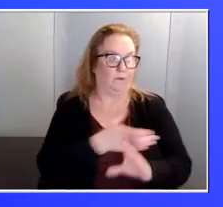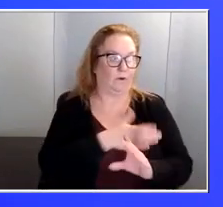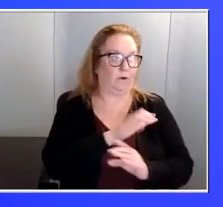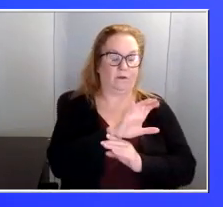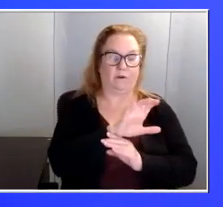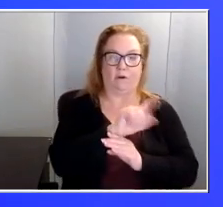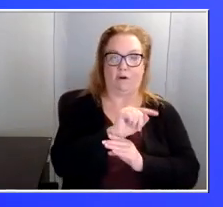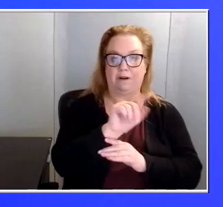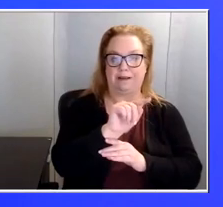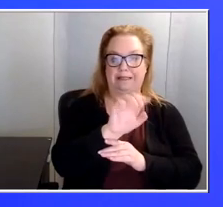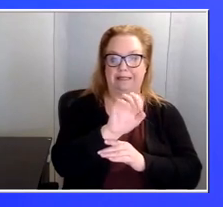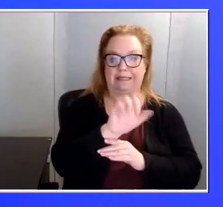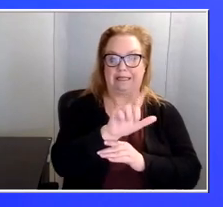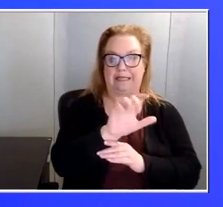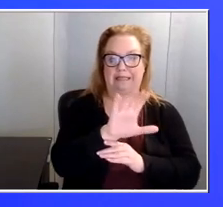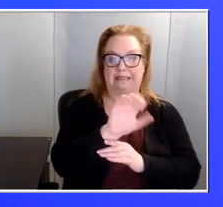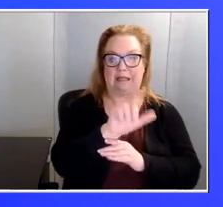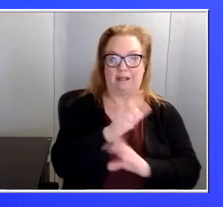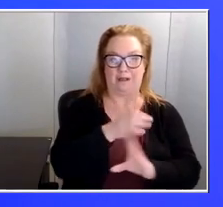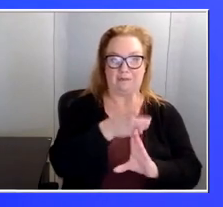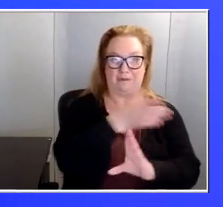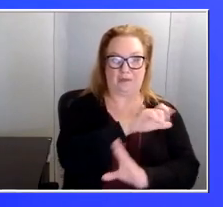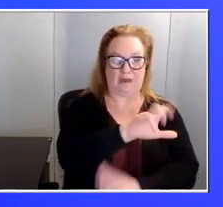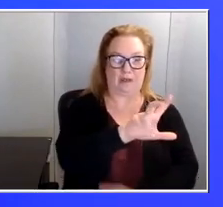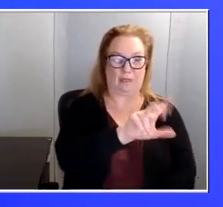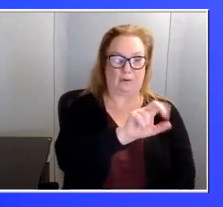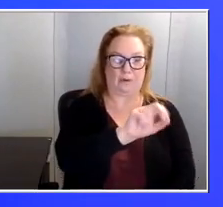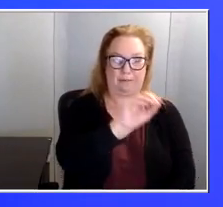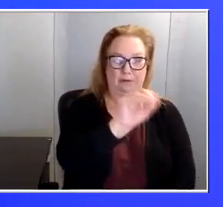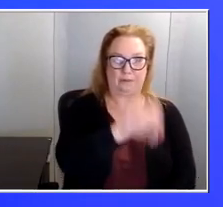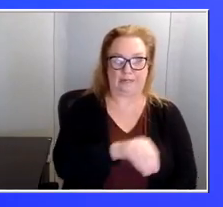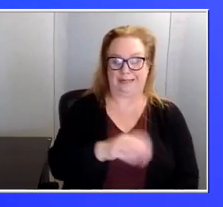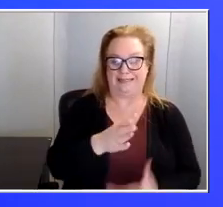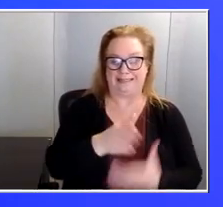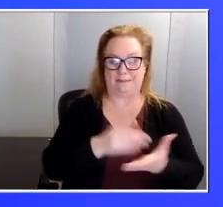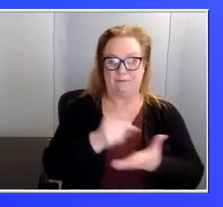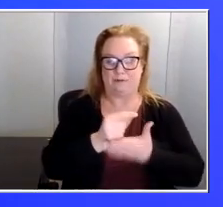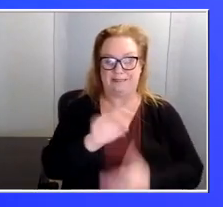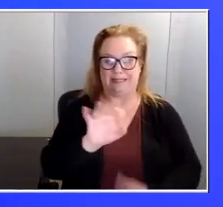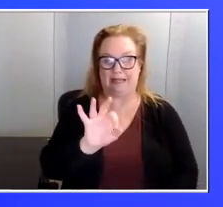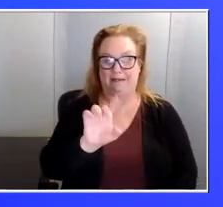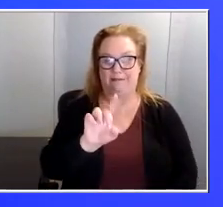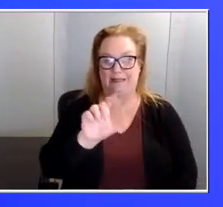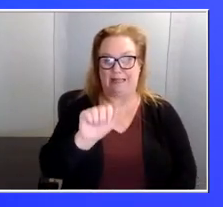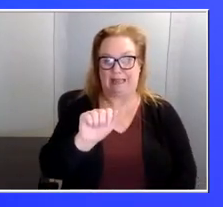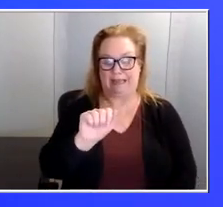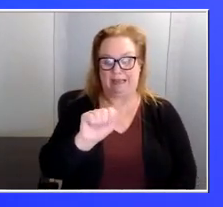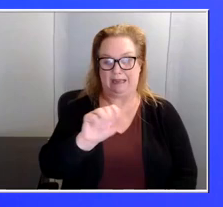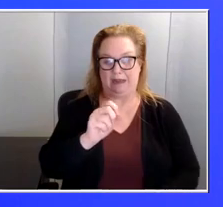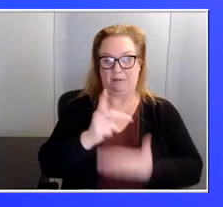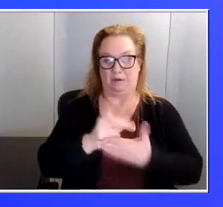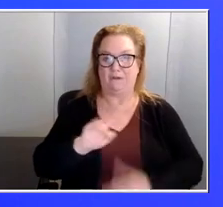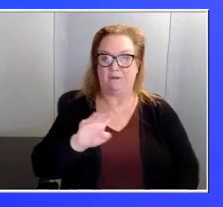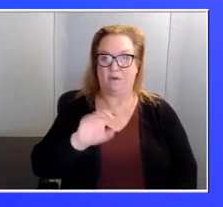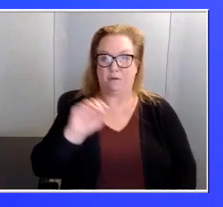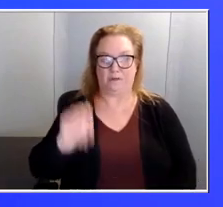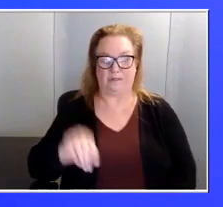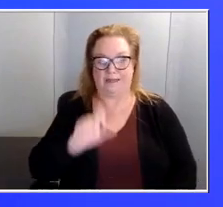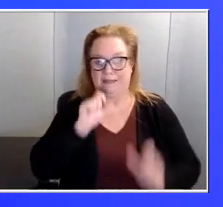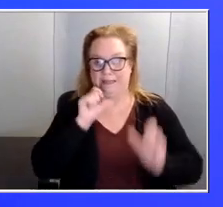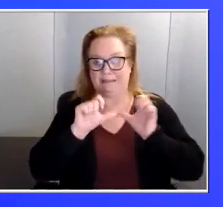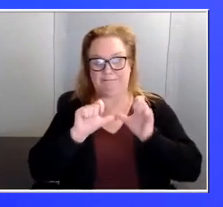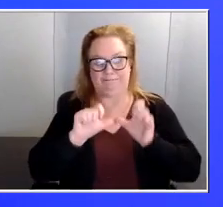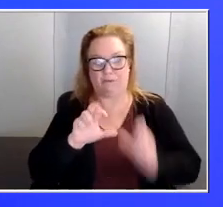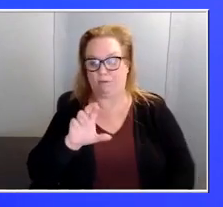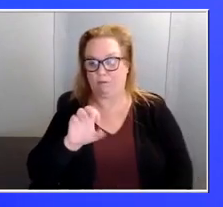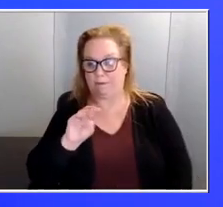best response rate we got was 30%, and some treatments that FDA approved was only single agent 4%, and they barely stay in remission for about 3 months. We're